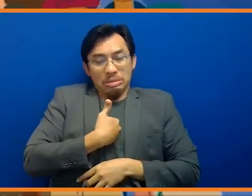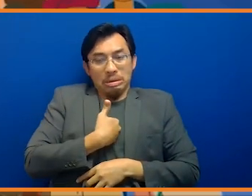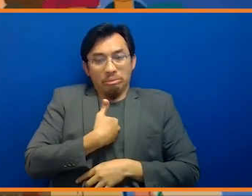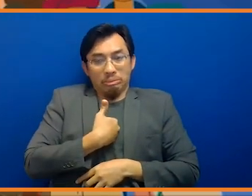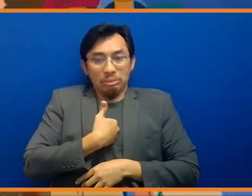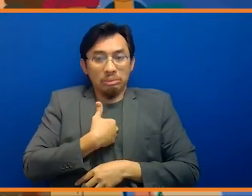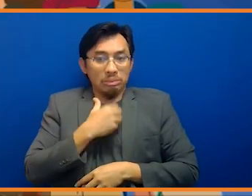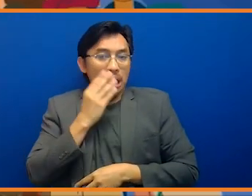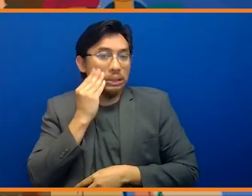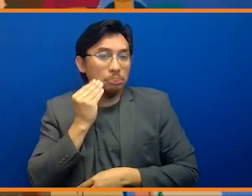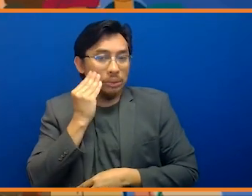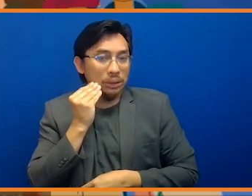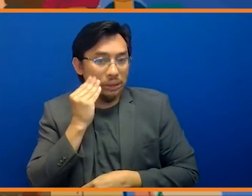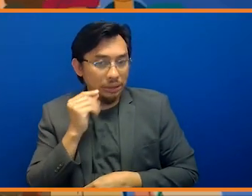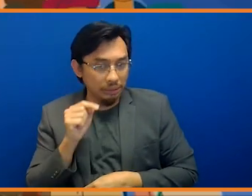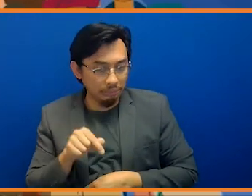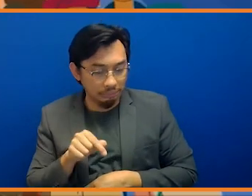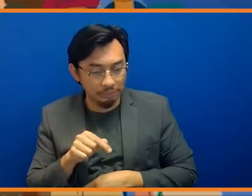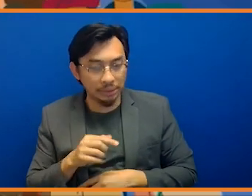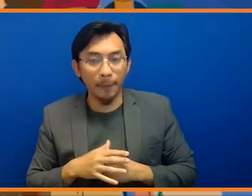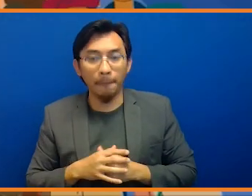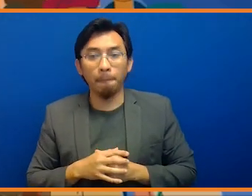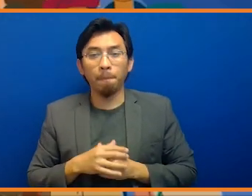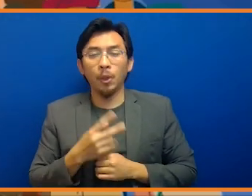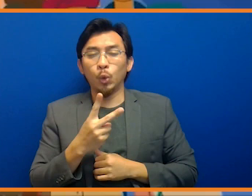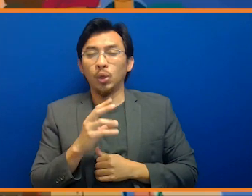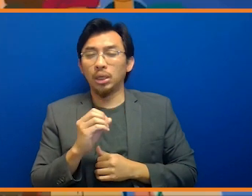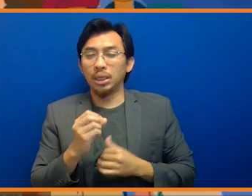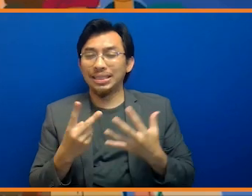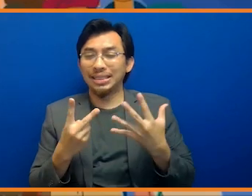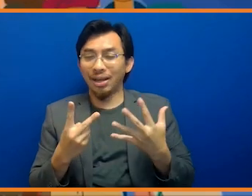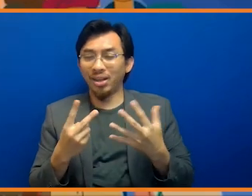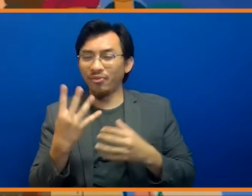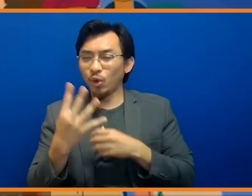experience. In 2000, in